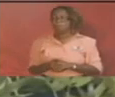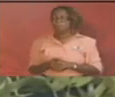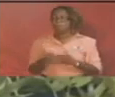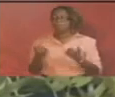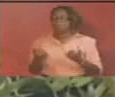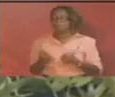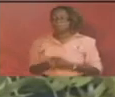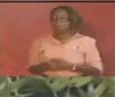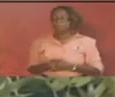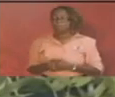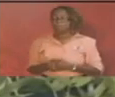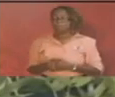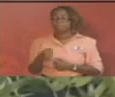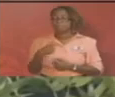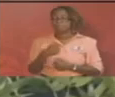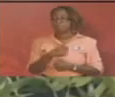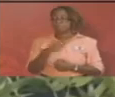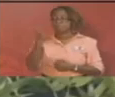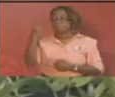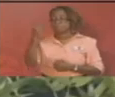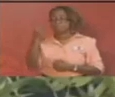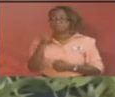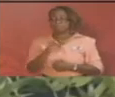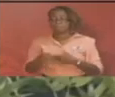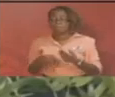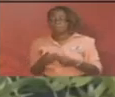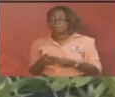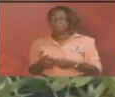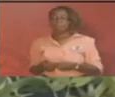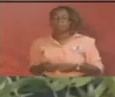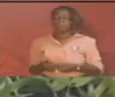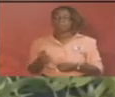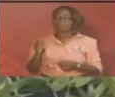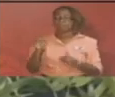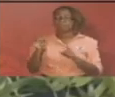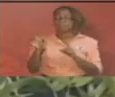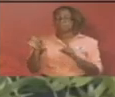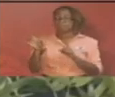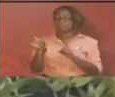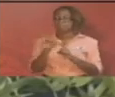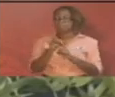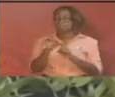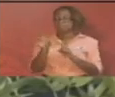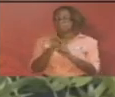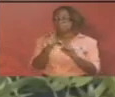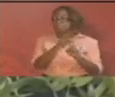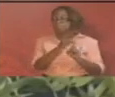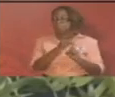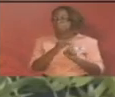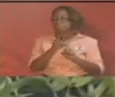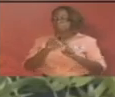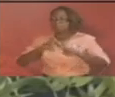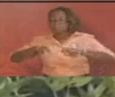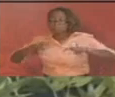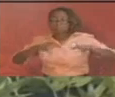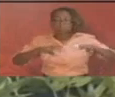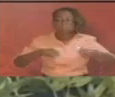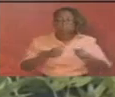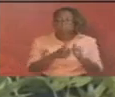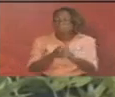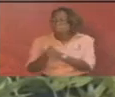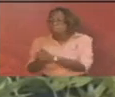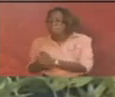that is, what have we seen so far? What is the majority of people we're seeing? Is it family members? Are we seeing people